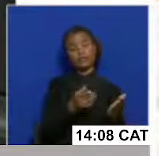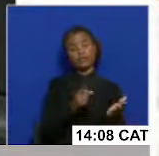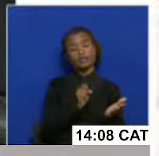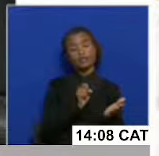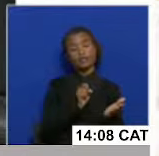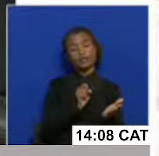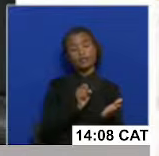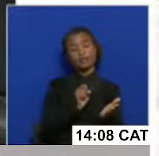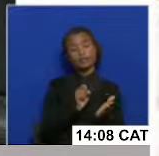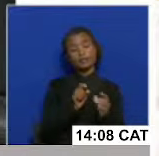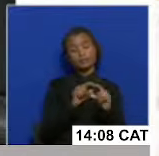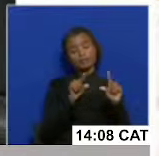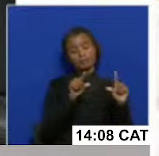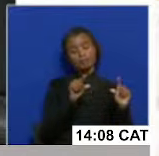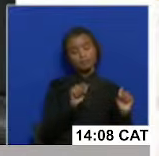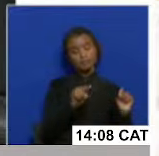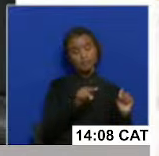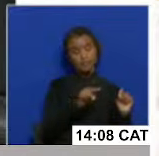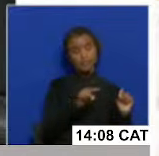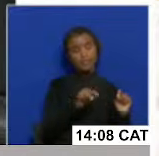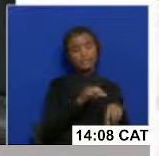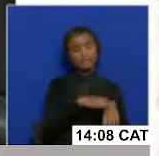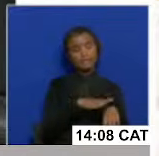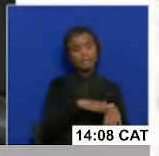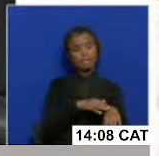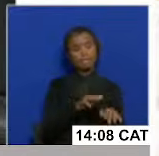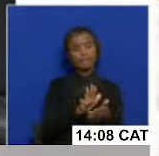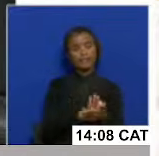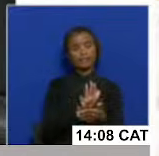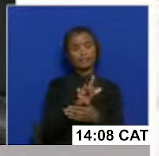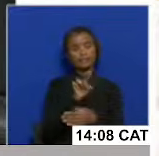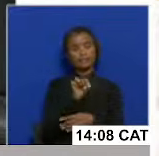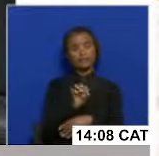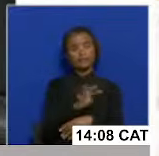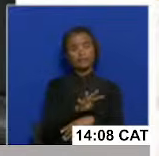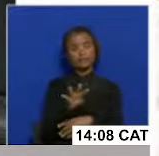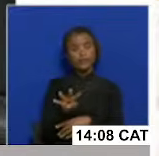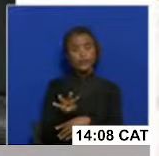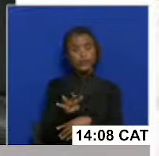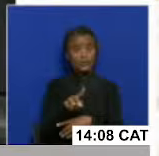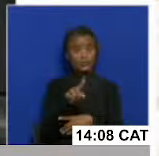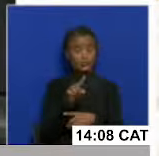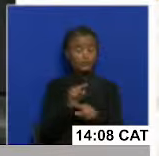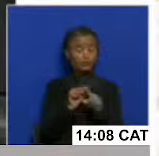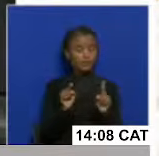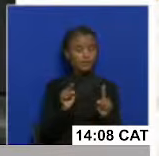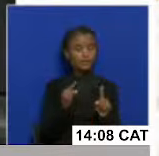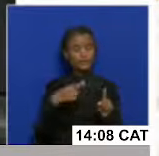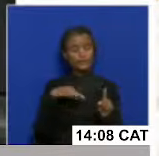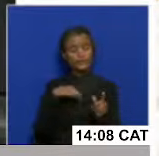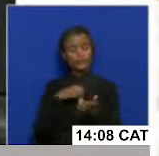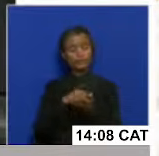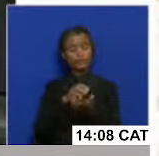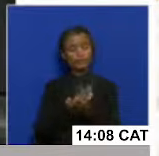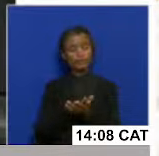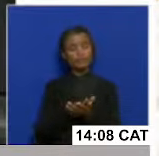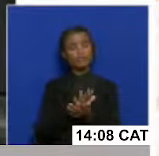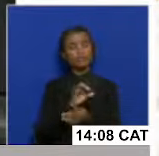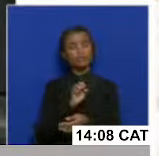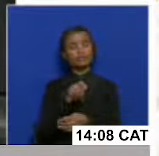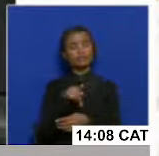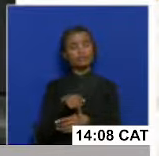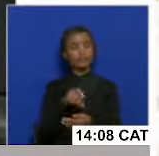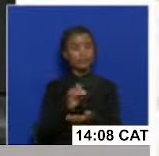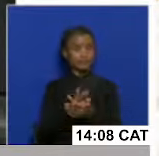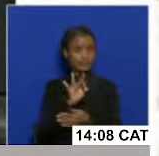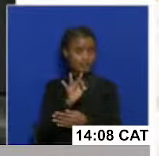and we booked them at SAP 13. Do you see that? Yes, I do. Actually, I misread